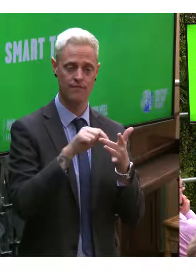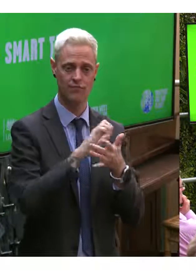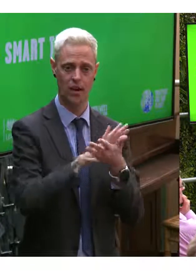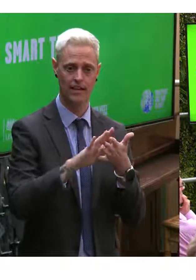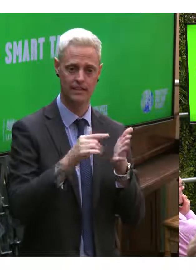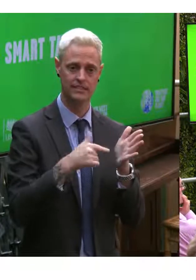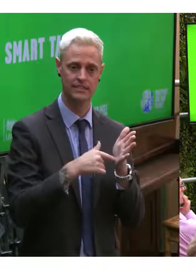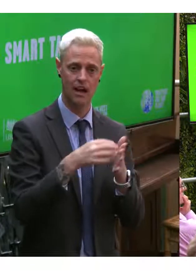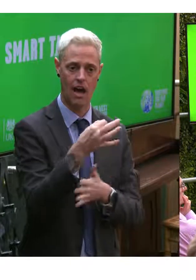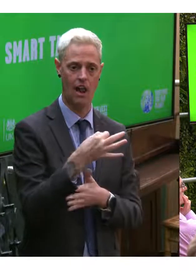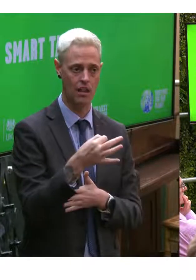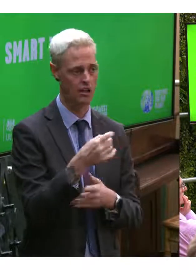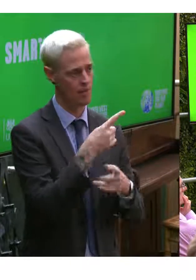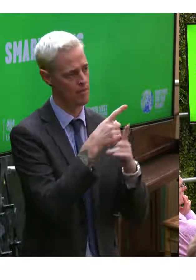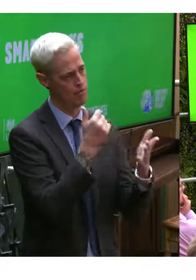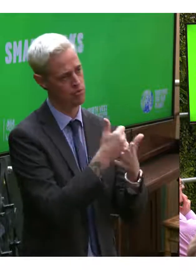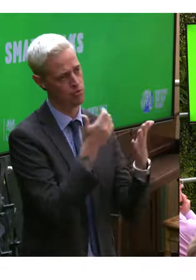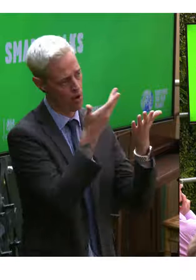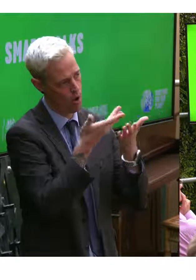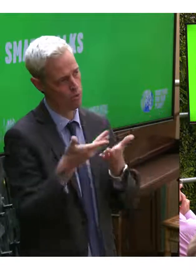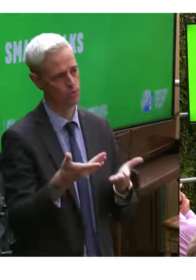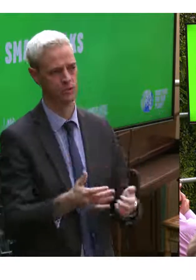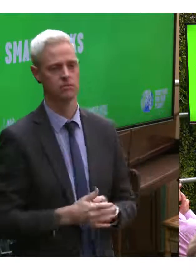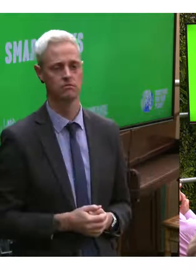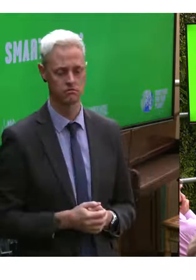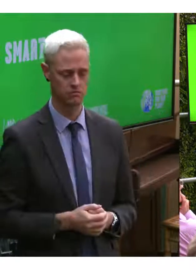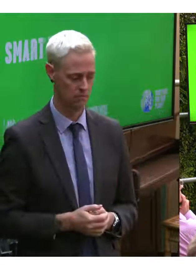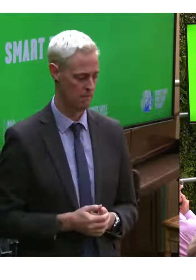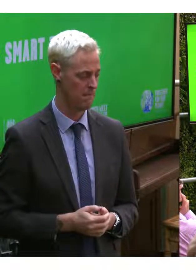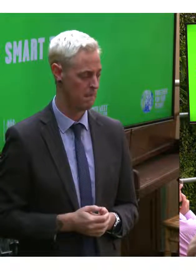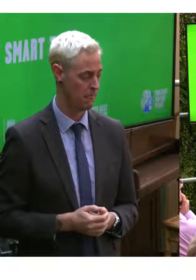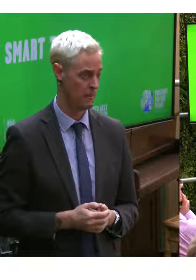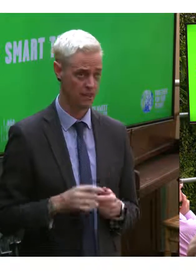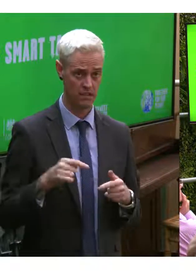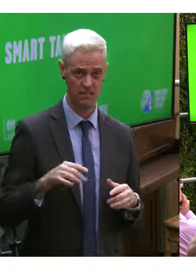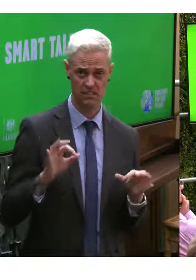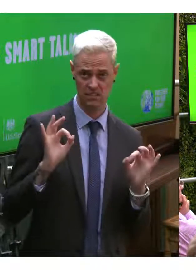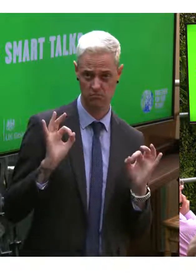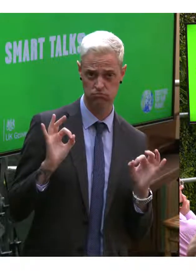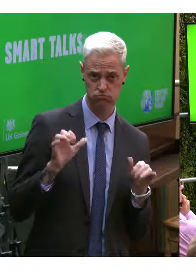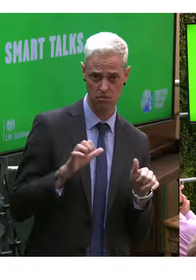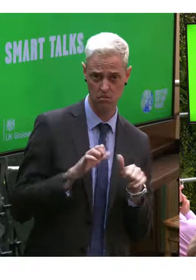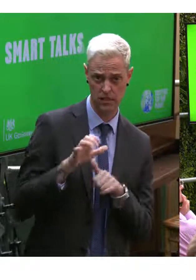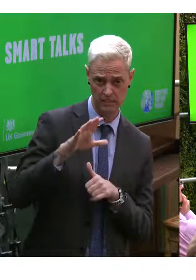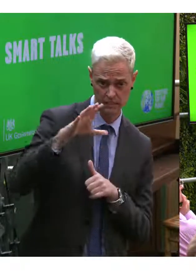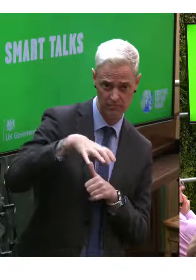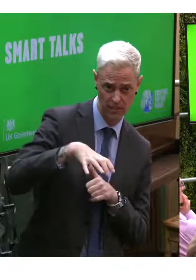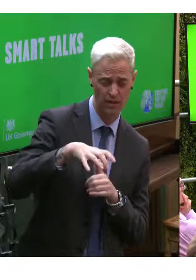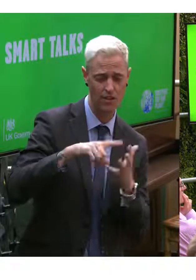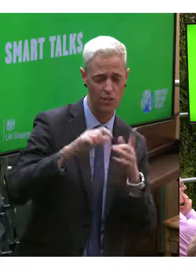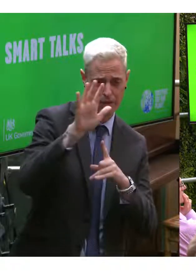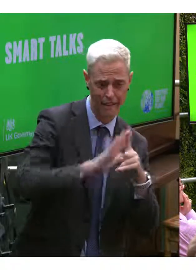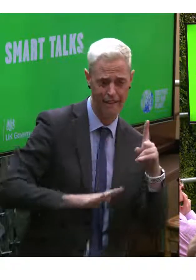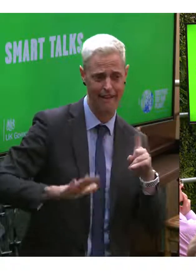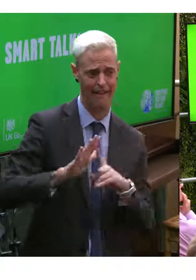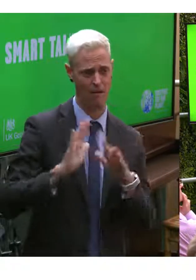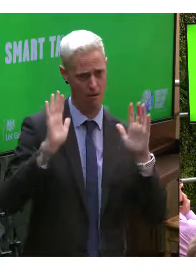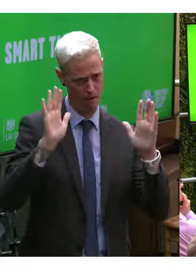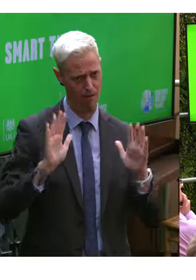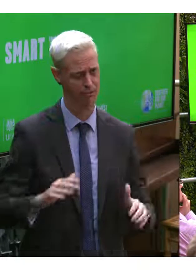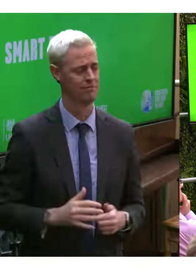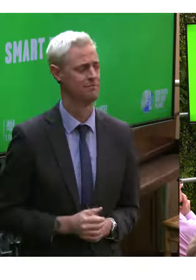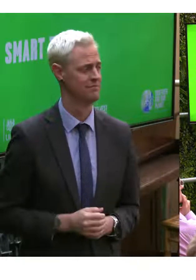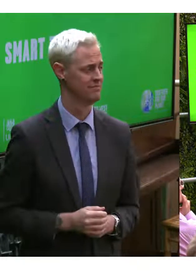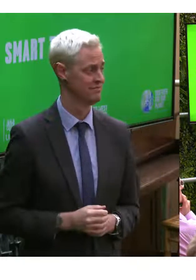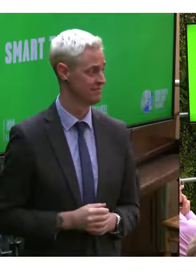being brilliant hosts today. I say it again, I think this is the coolest COP venue in the UK. And